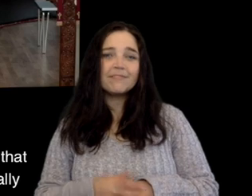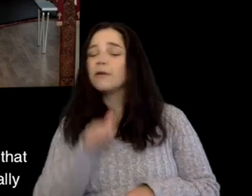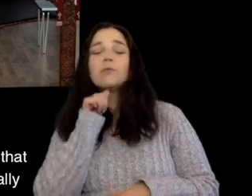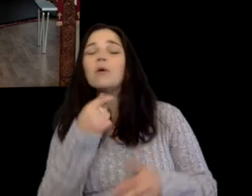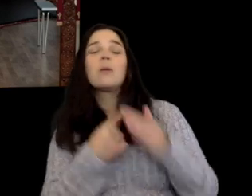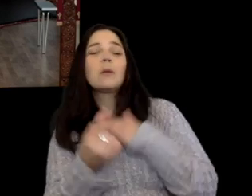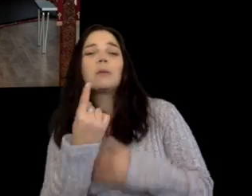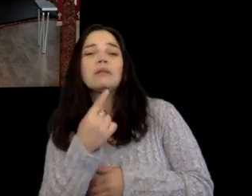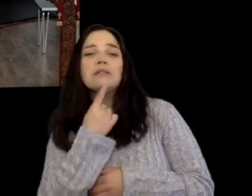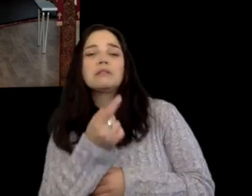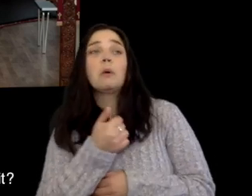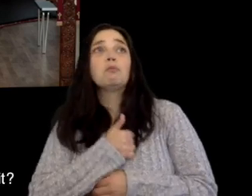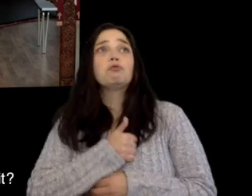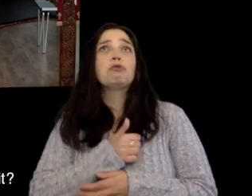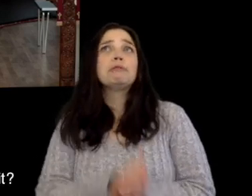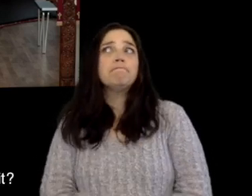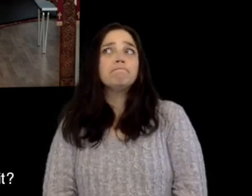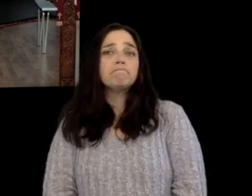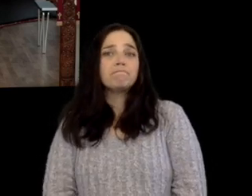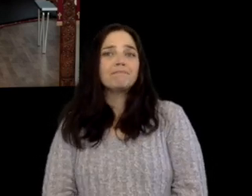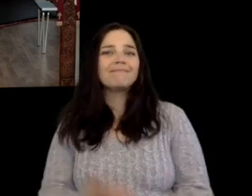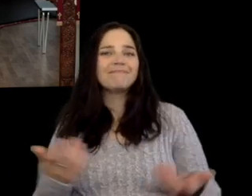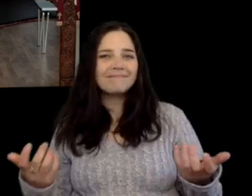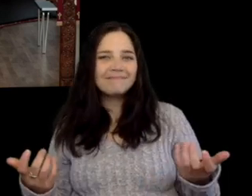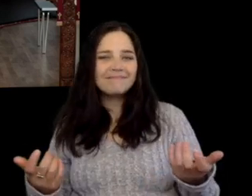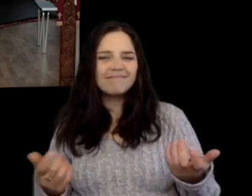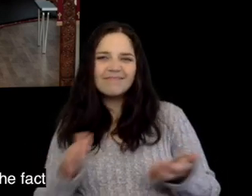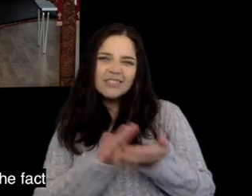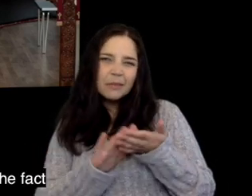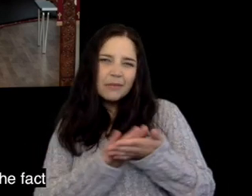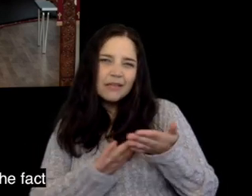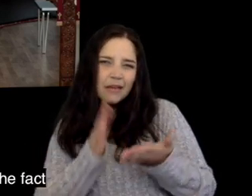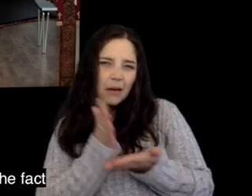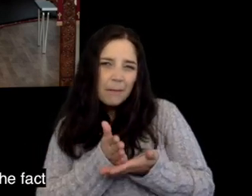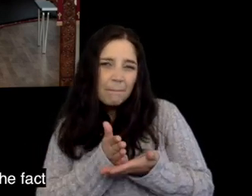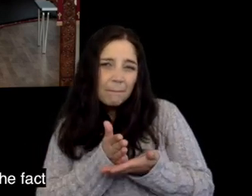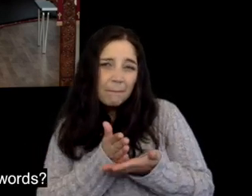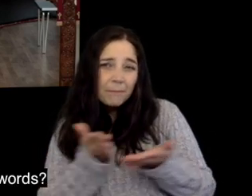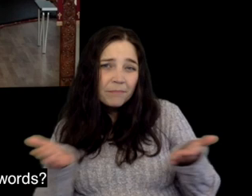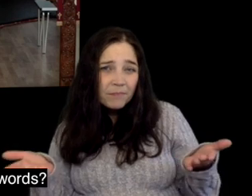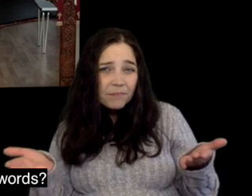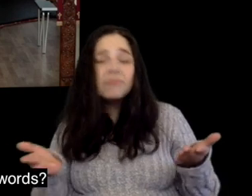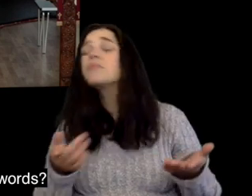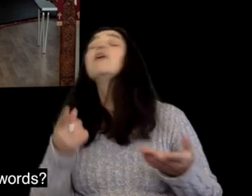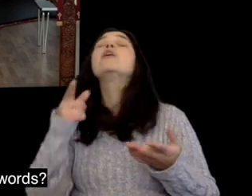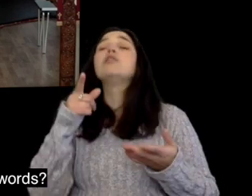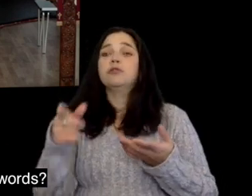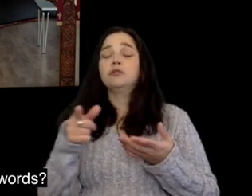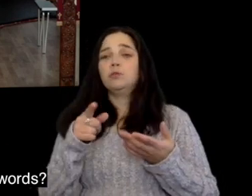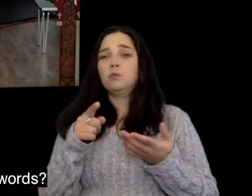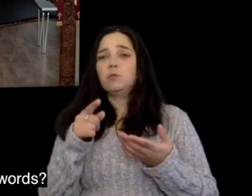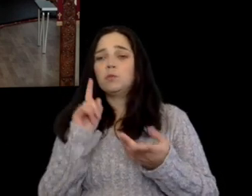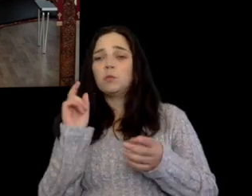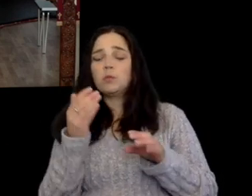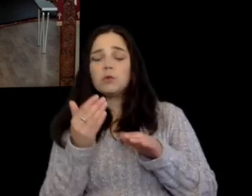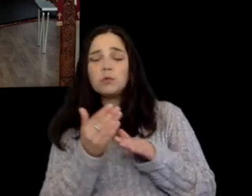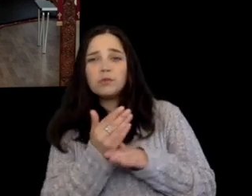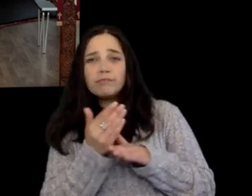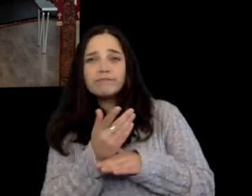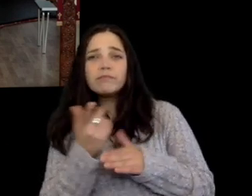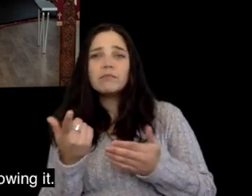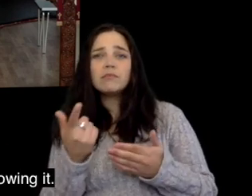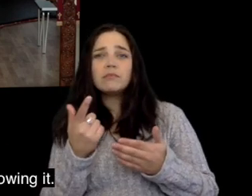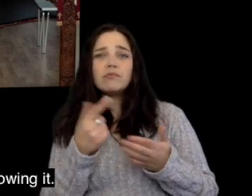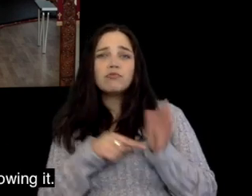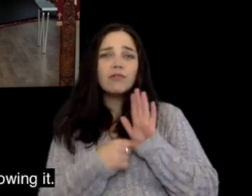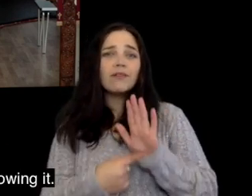I'm not the only one that says that occasionally. Do you mean it? Do our deeds reflect the fact that we're sorry, or